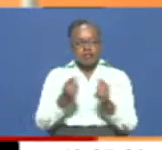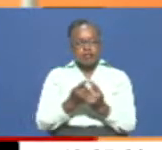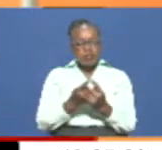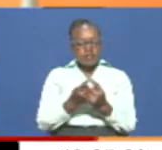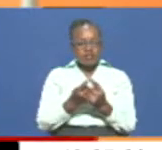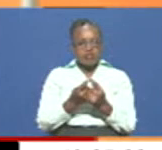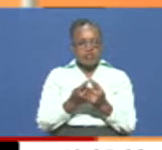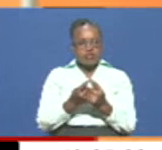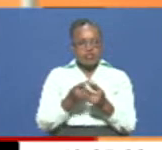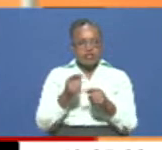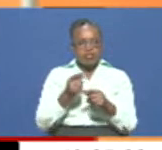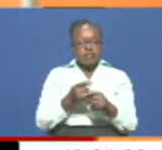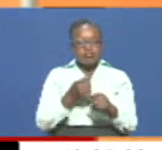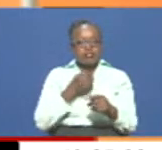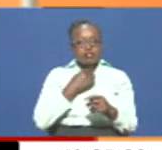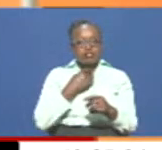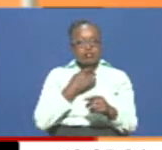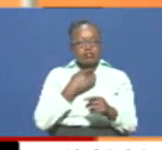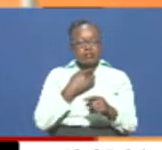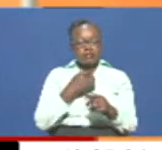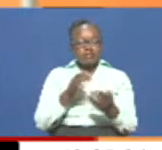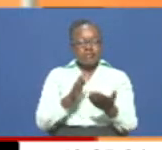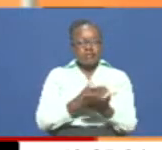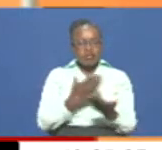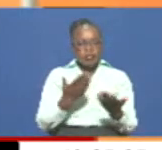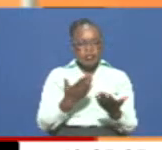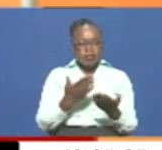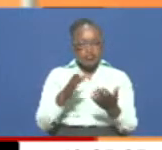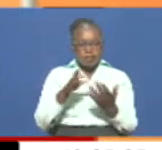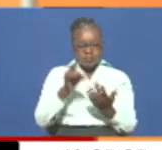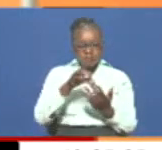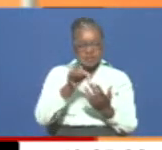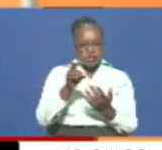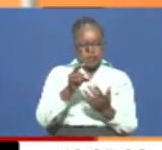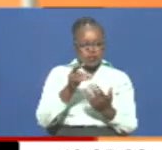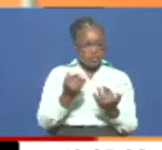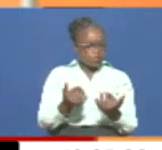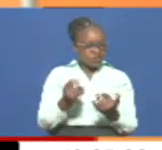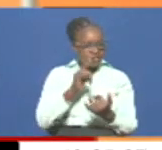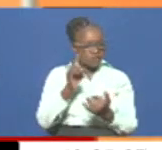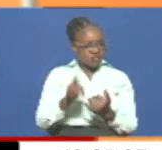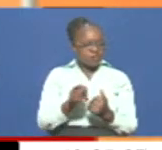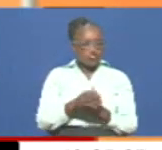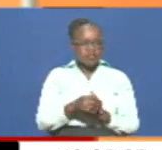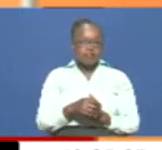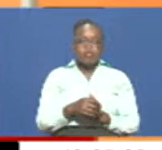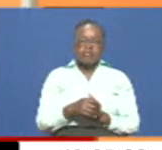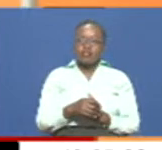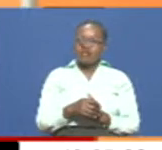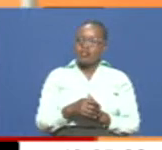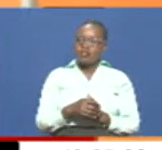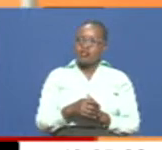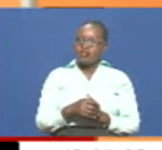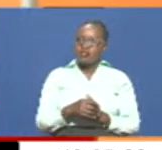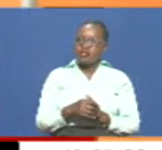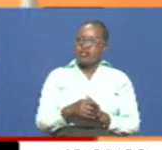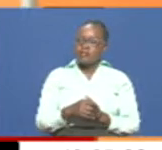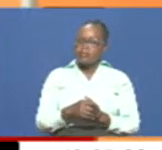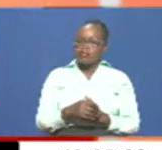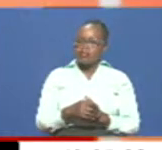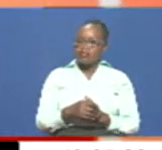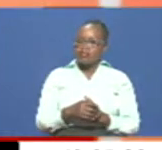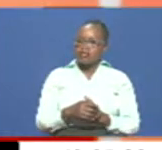are eager to pick that up. Is that something that they are prioritizing at the moment? Yes, we are very lucky that a